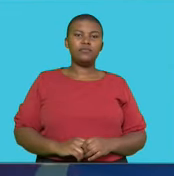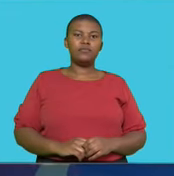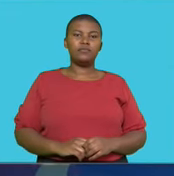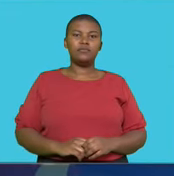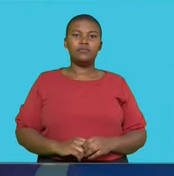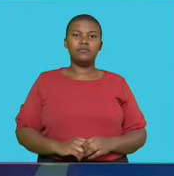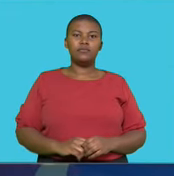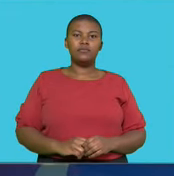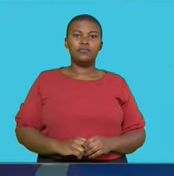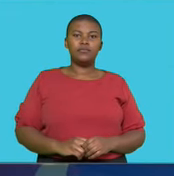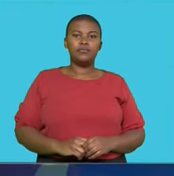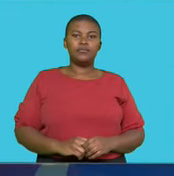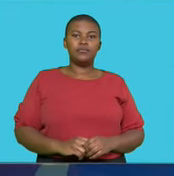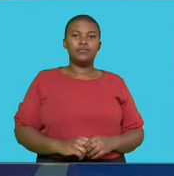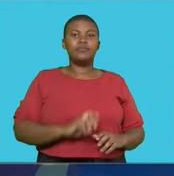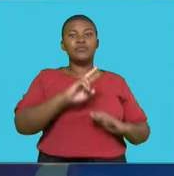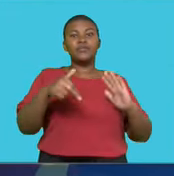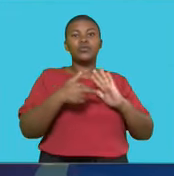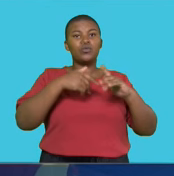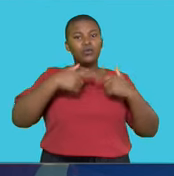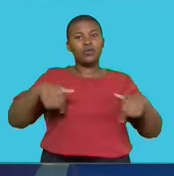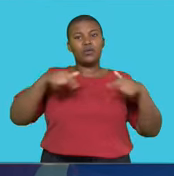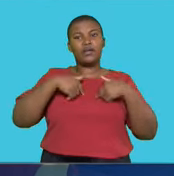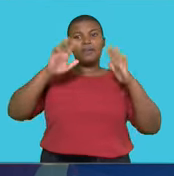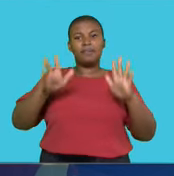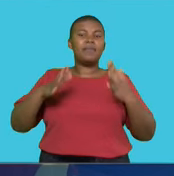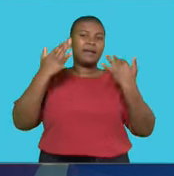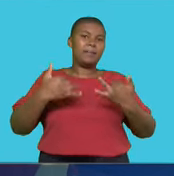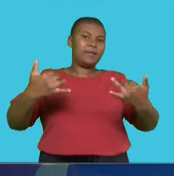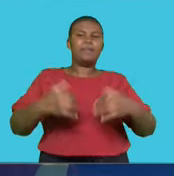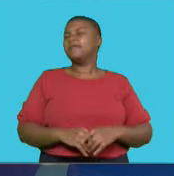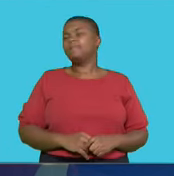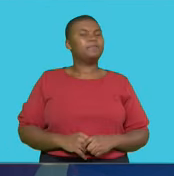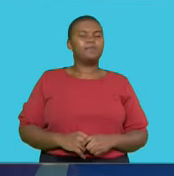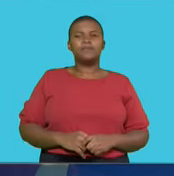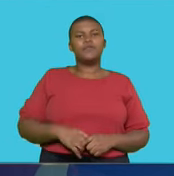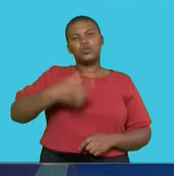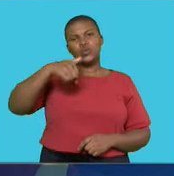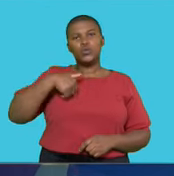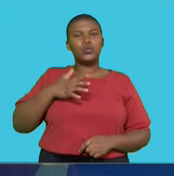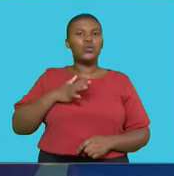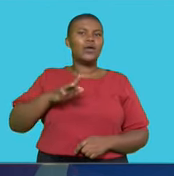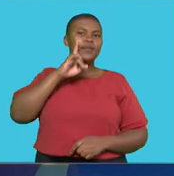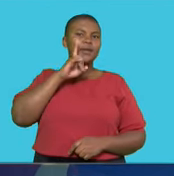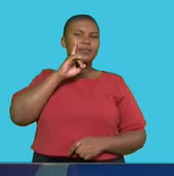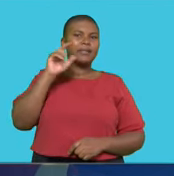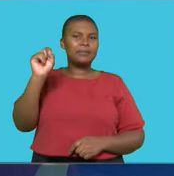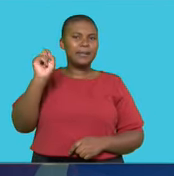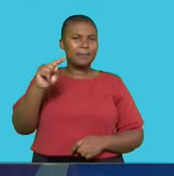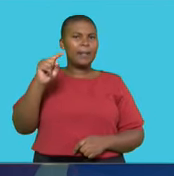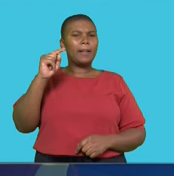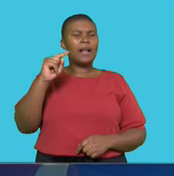is not necessarily in parliament, but is to look around and find like-minded